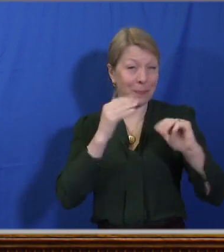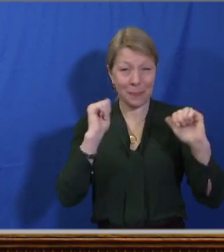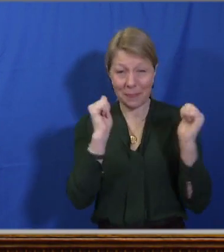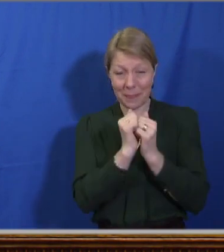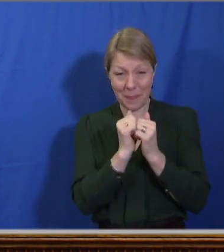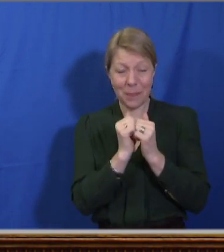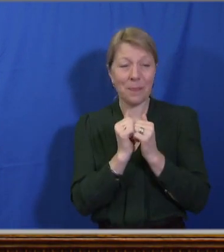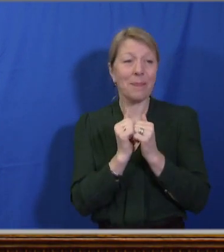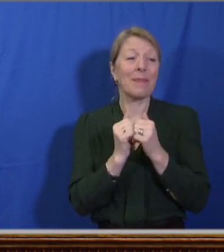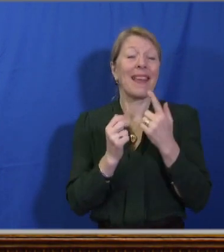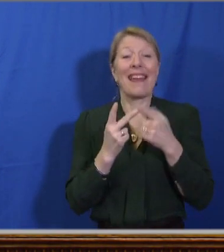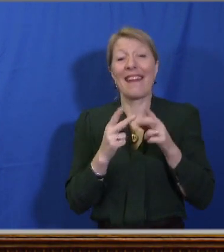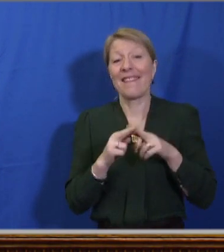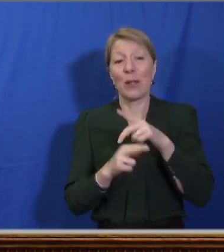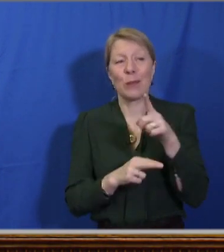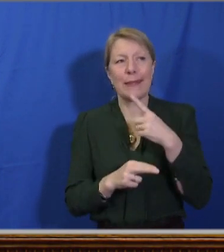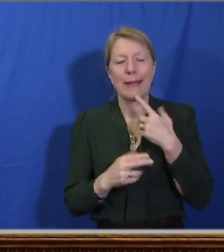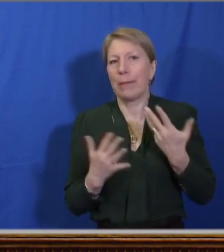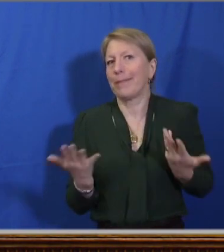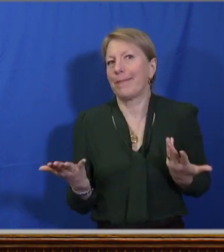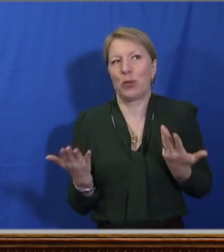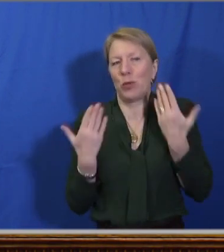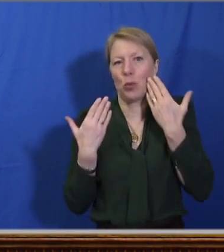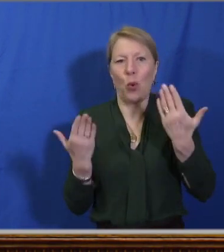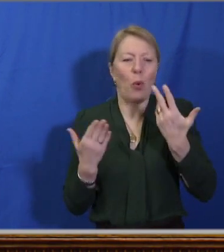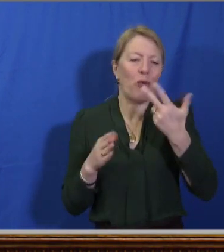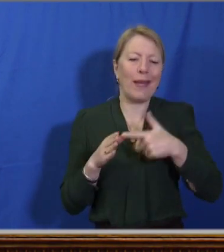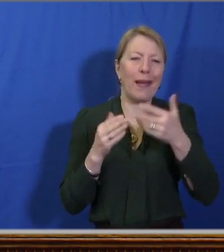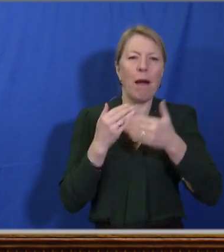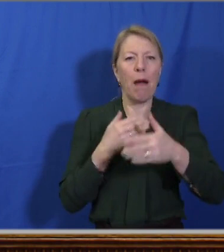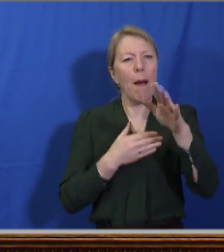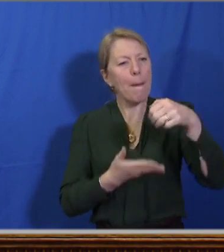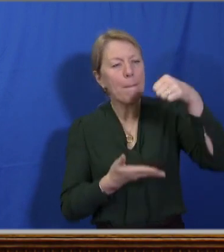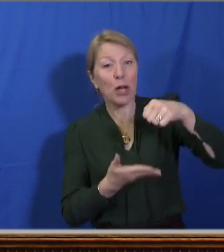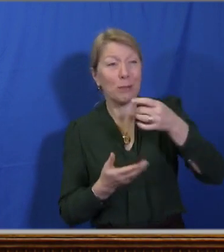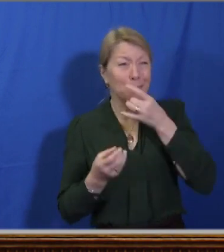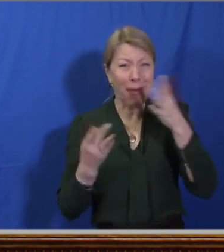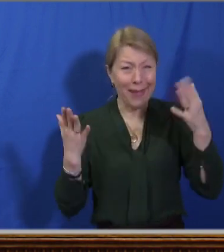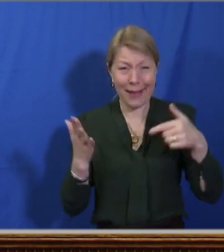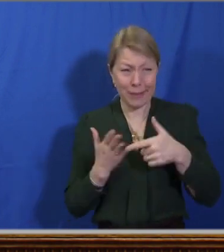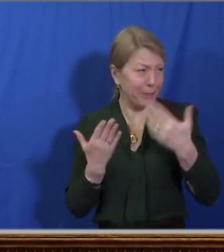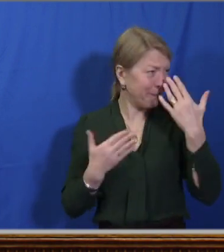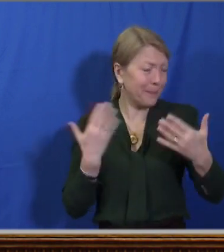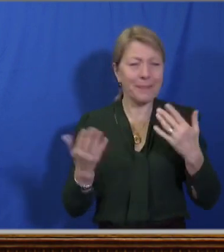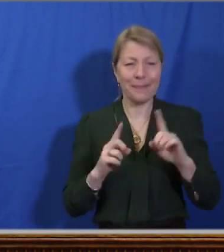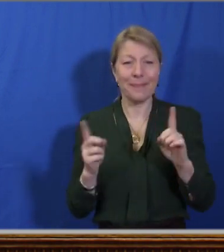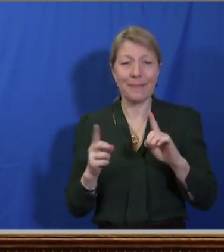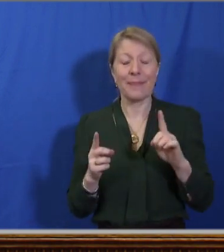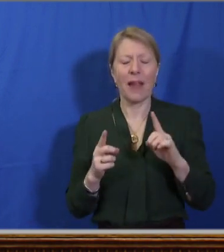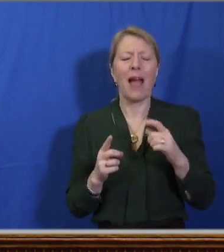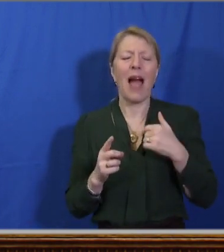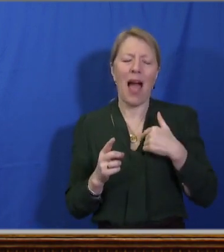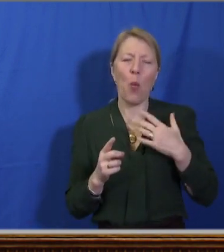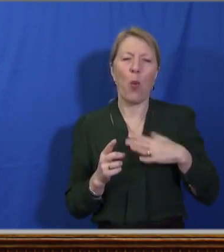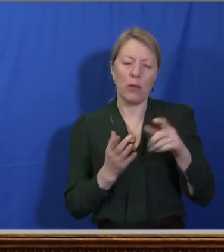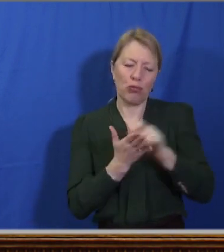forward because of the lack of the 3-year budget and the lack of First Minister. I think that needs to be provided in writing to the